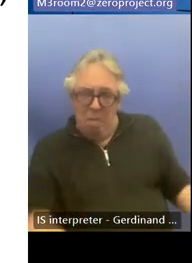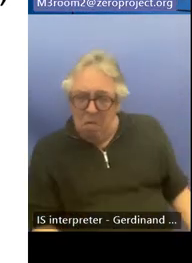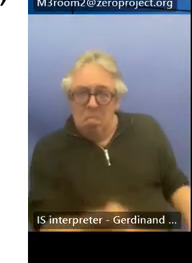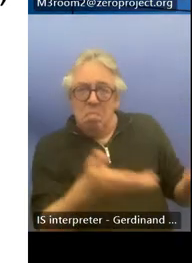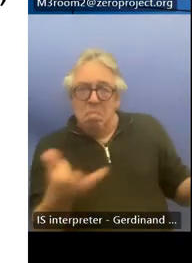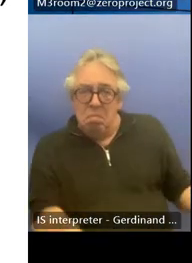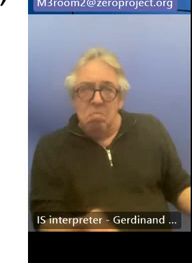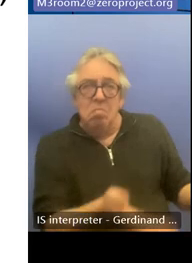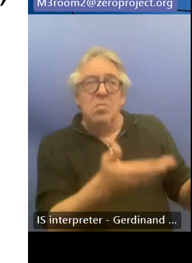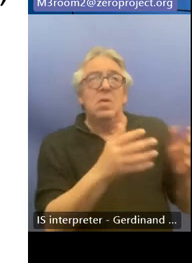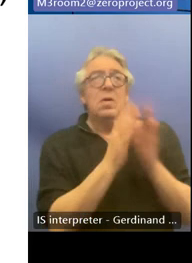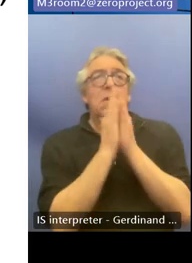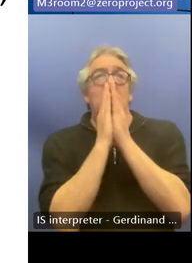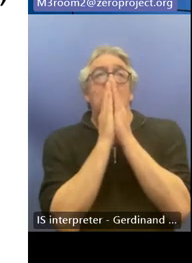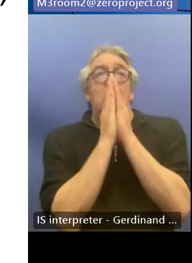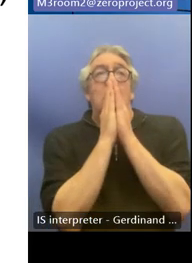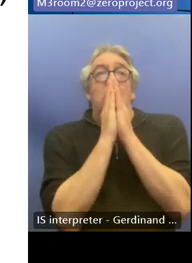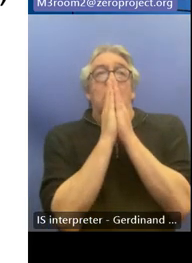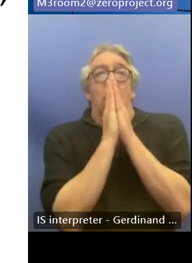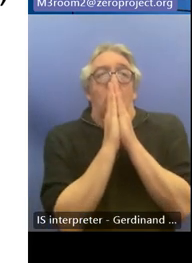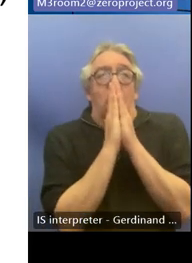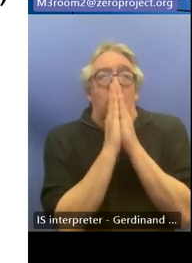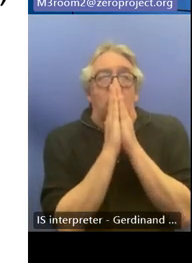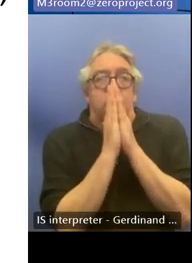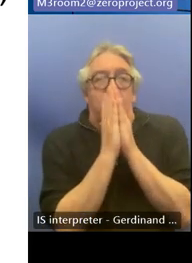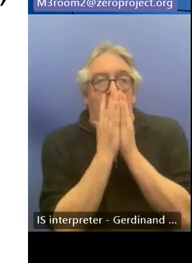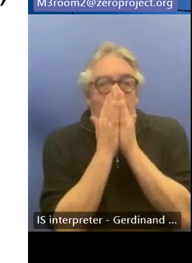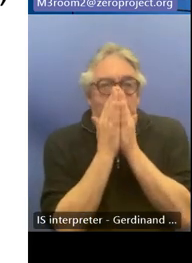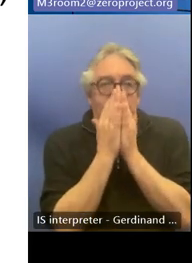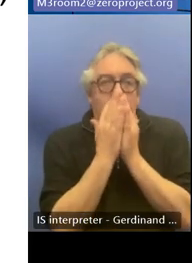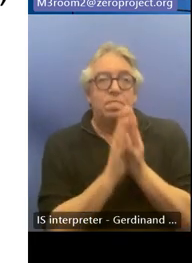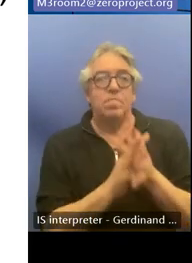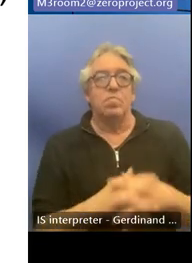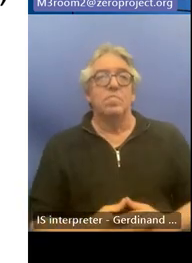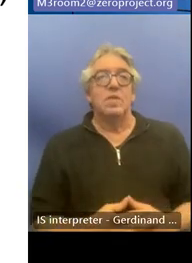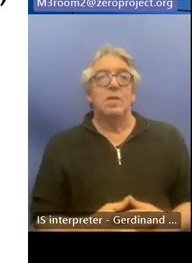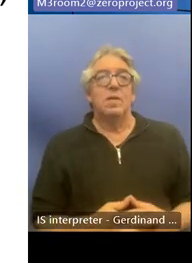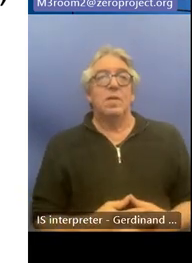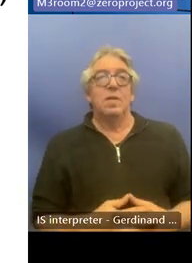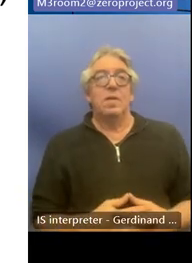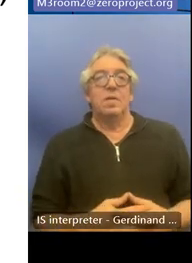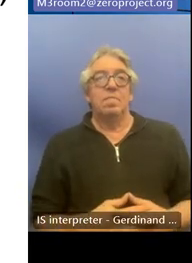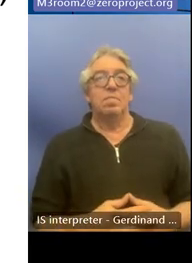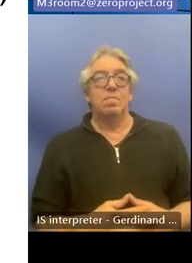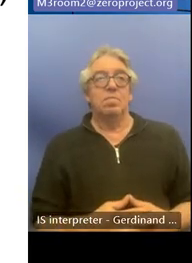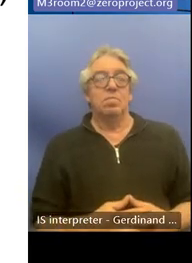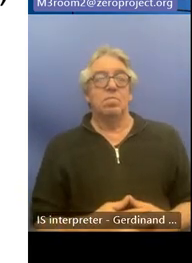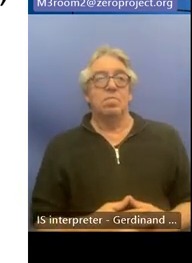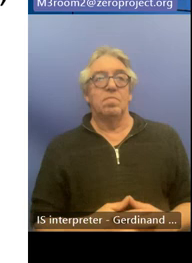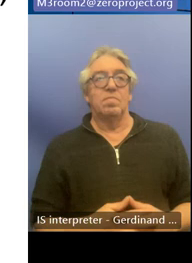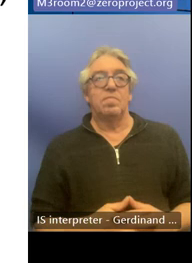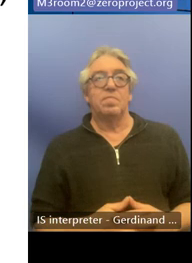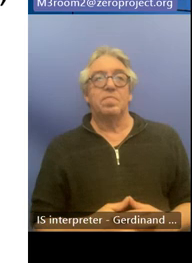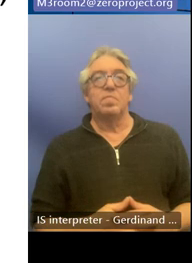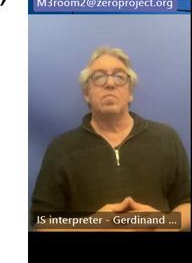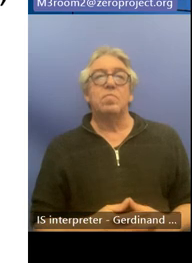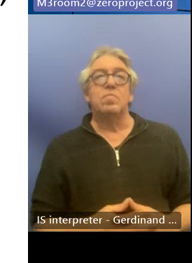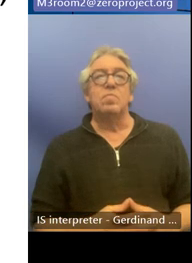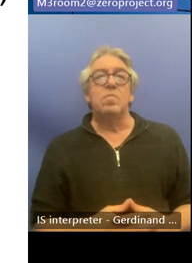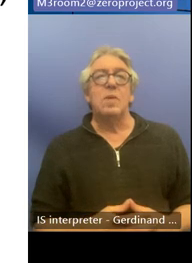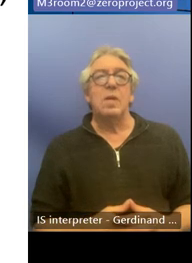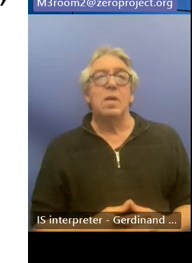But the work we are doing with the school where Luana studies and being replicated and the other institution